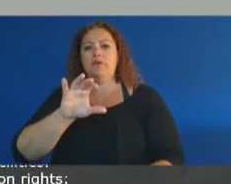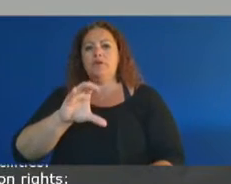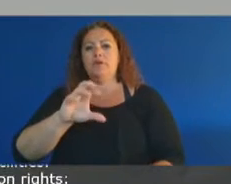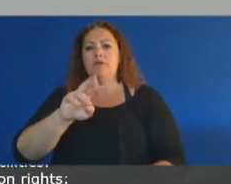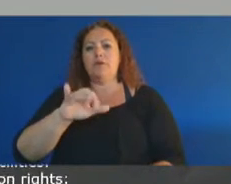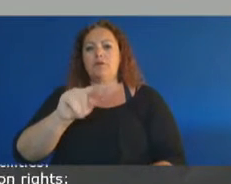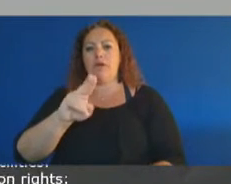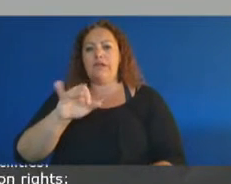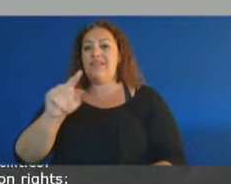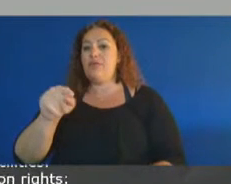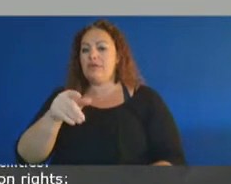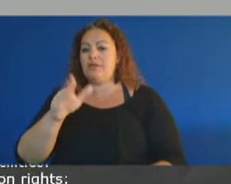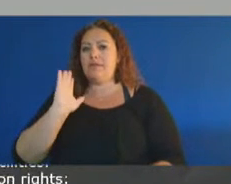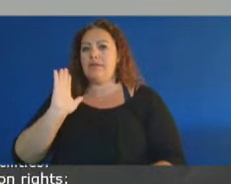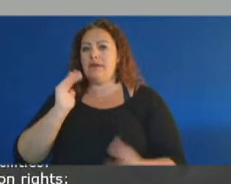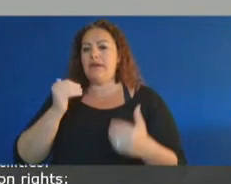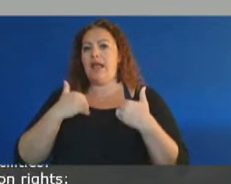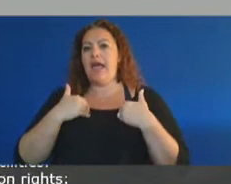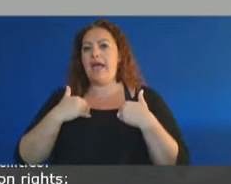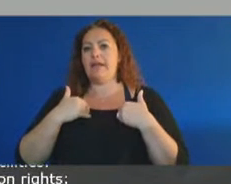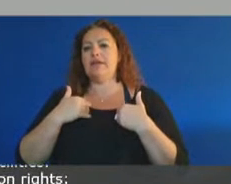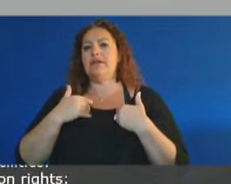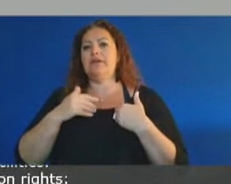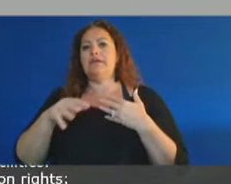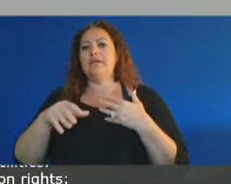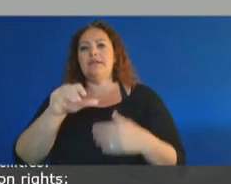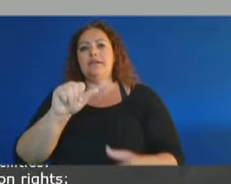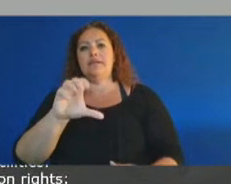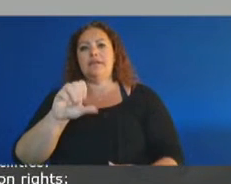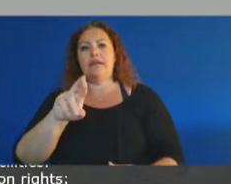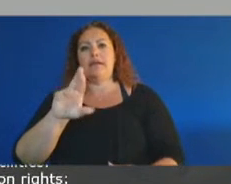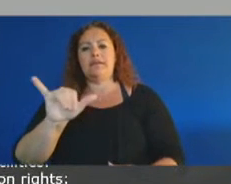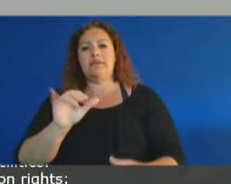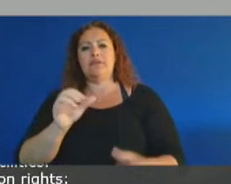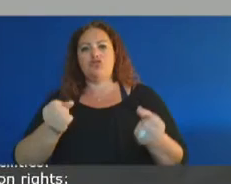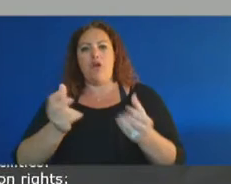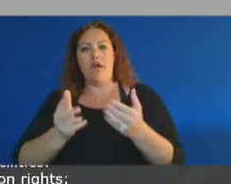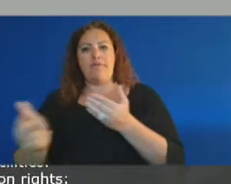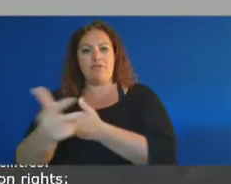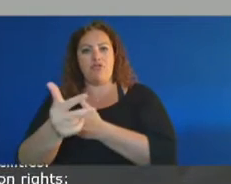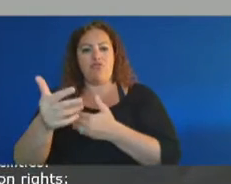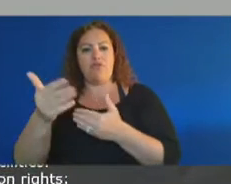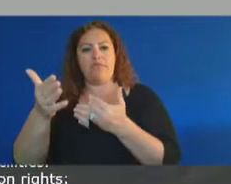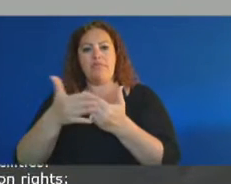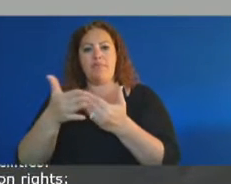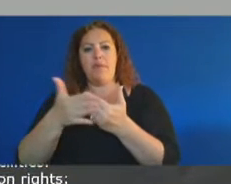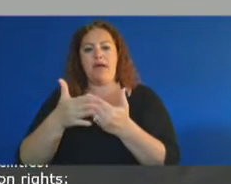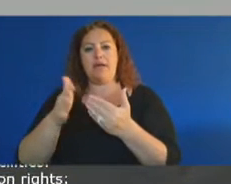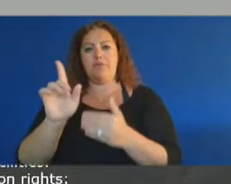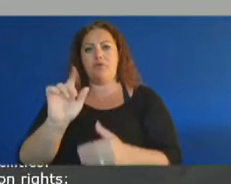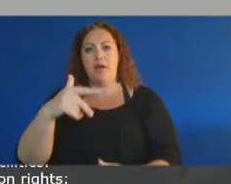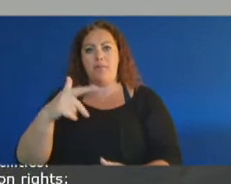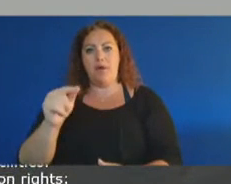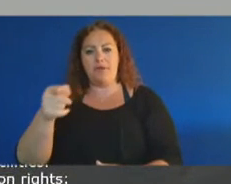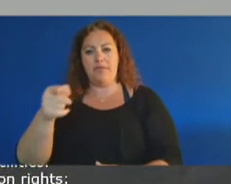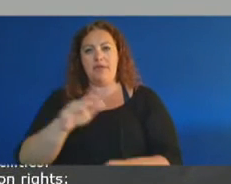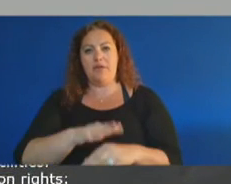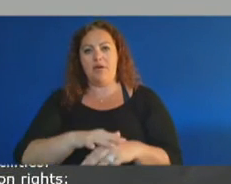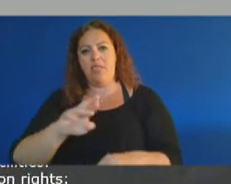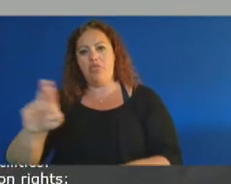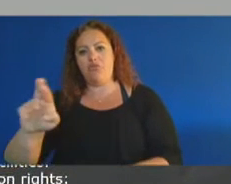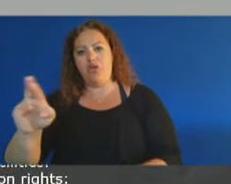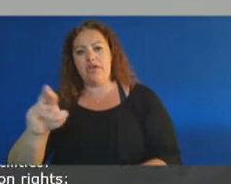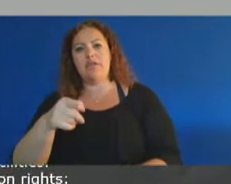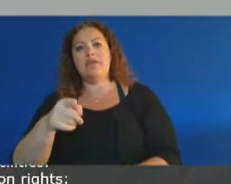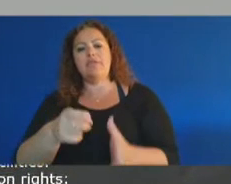did have an accessory drive-thru uh along the back of it that was closer to where the apartment building is there just on plan right uh so they are